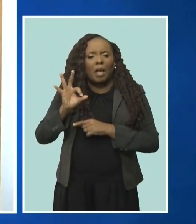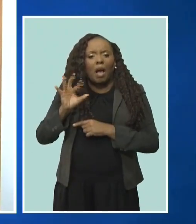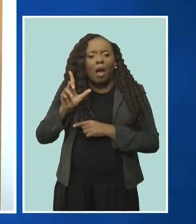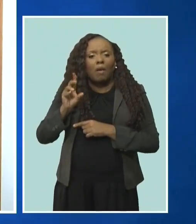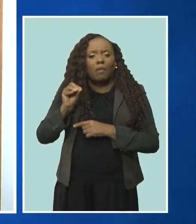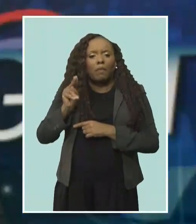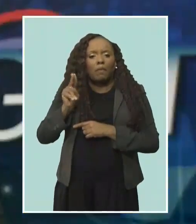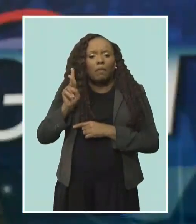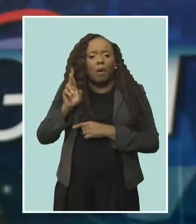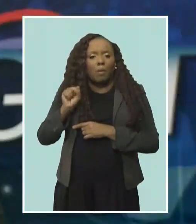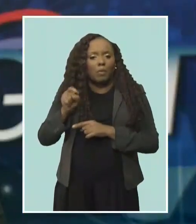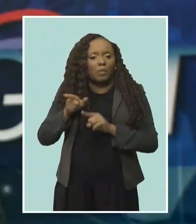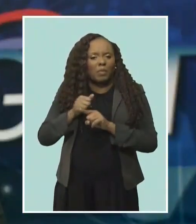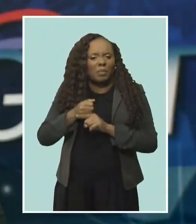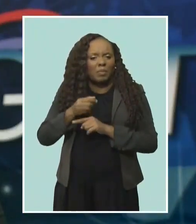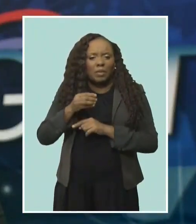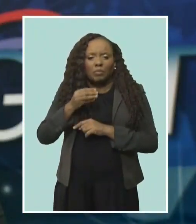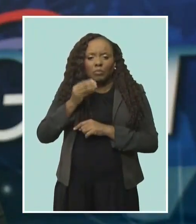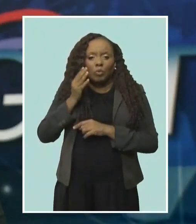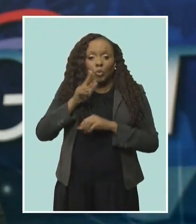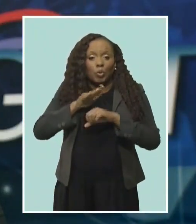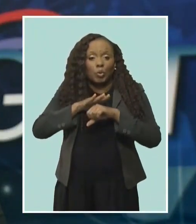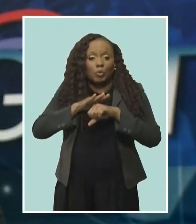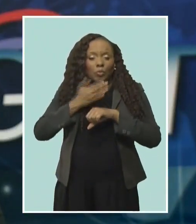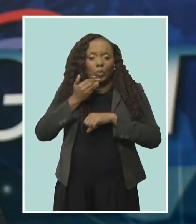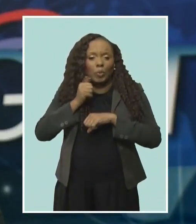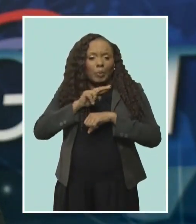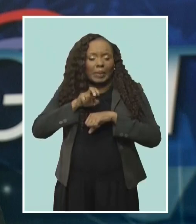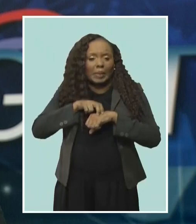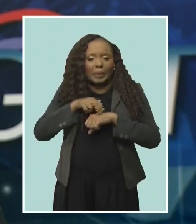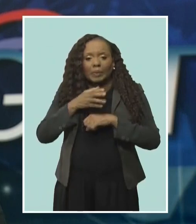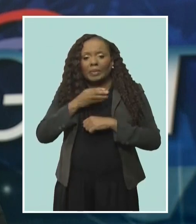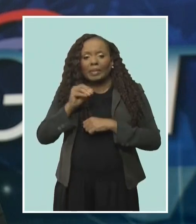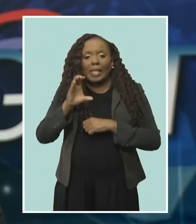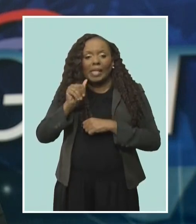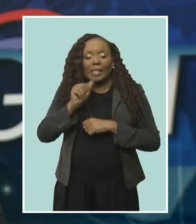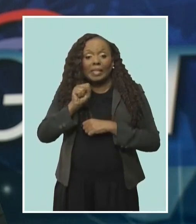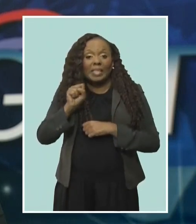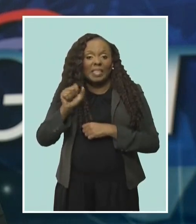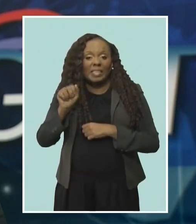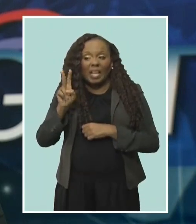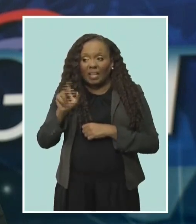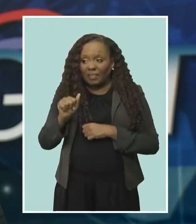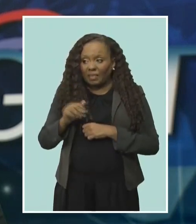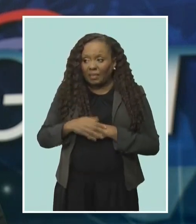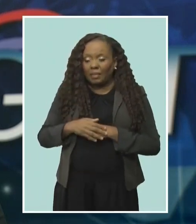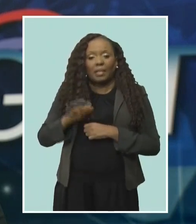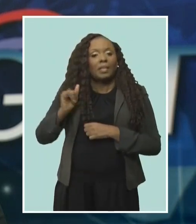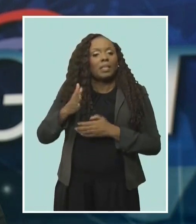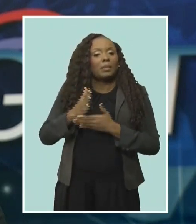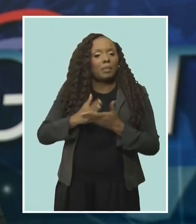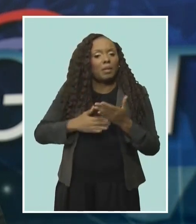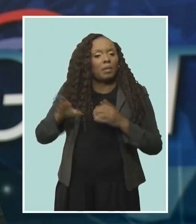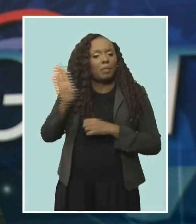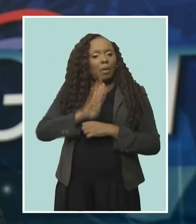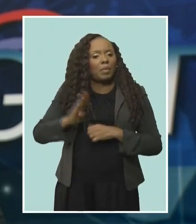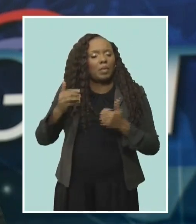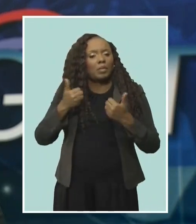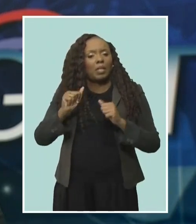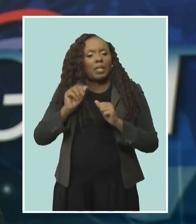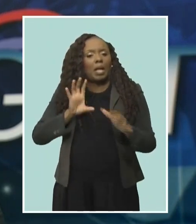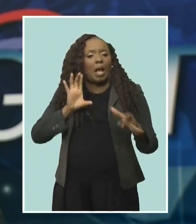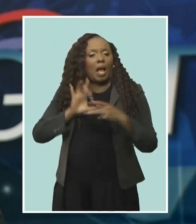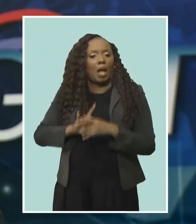potatoes. Chief Executive Officer of Export Barbados, Mark Hill, says this forms part of the national effort to align with the